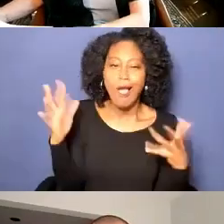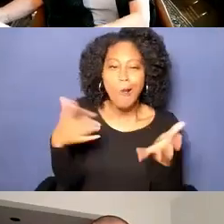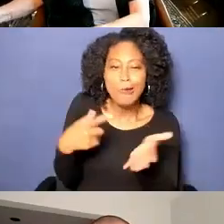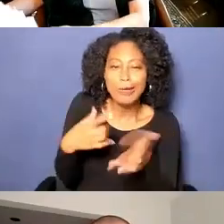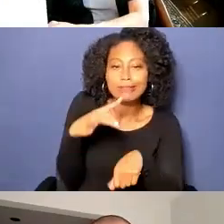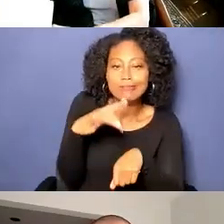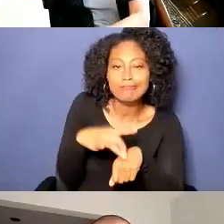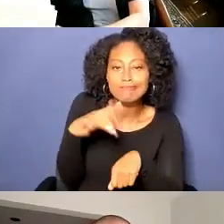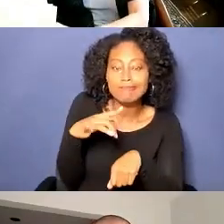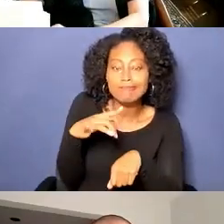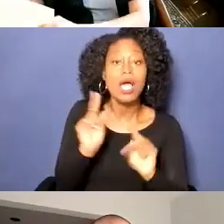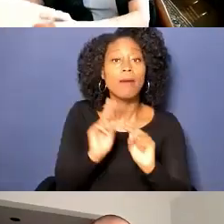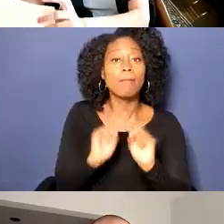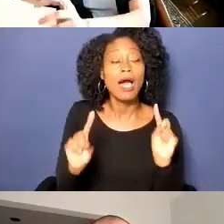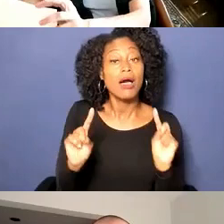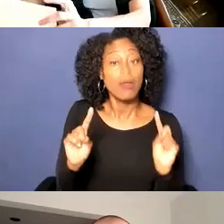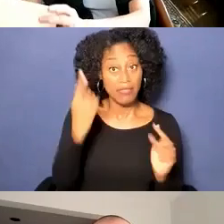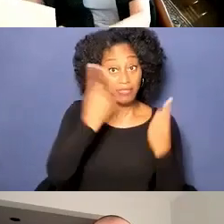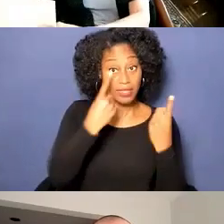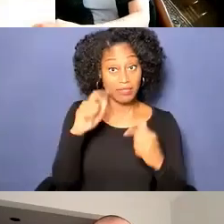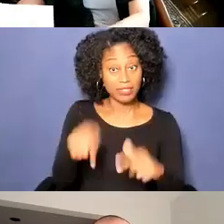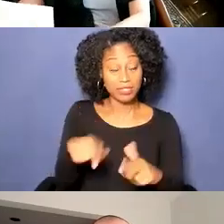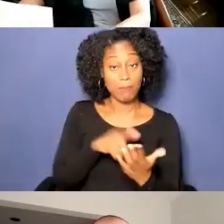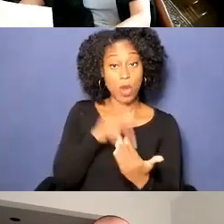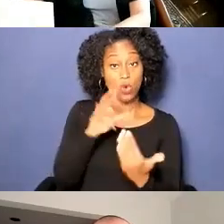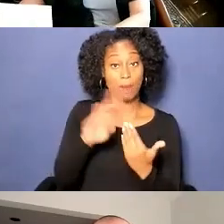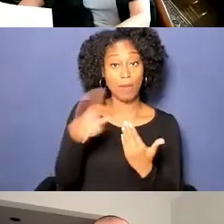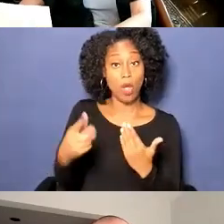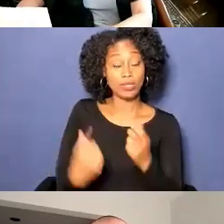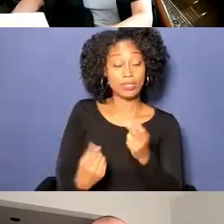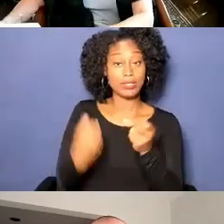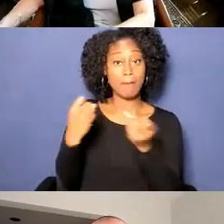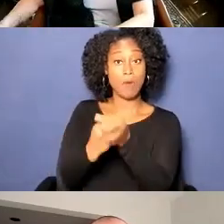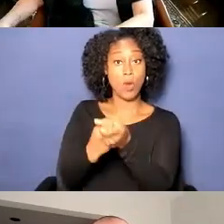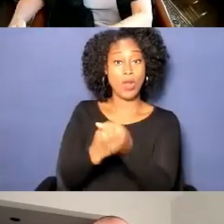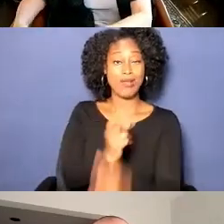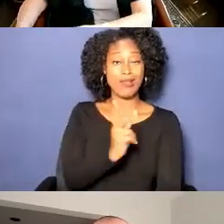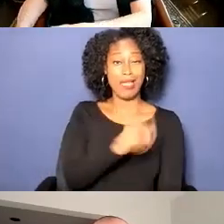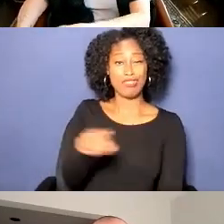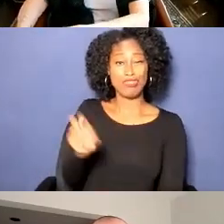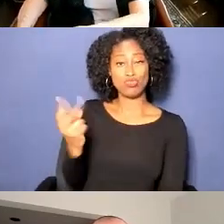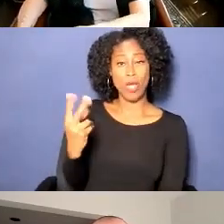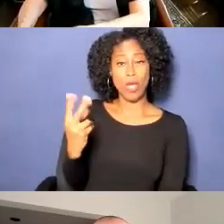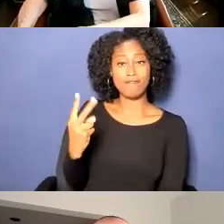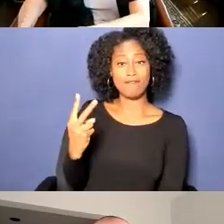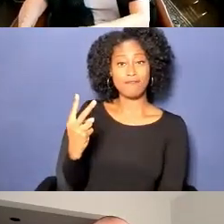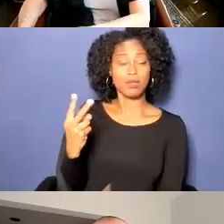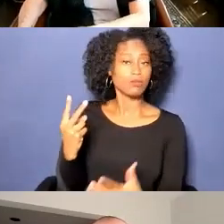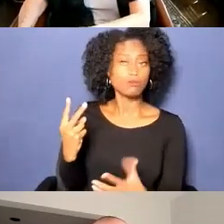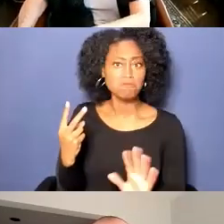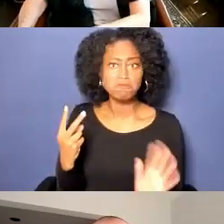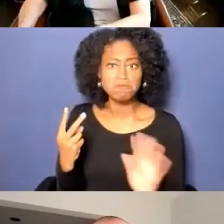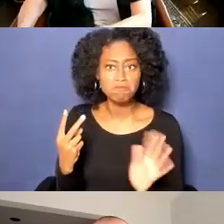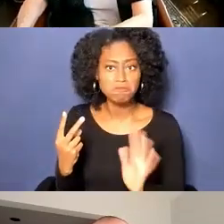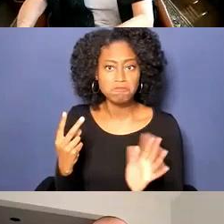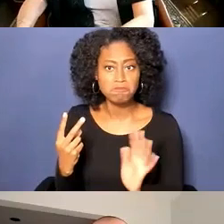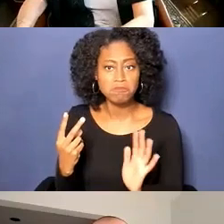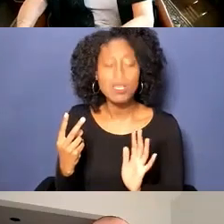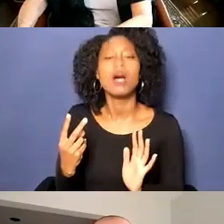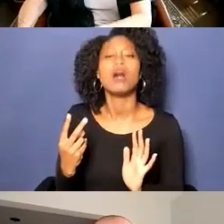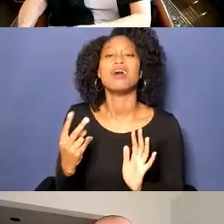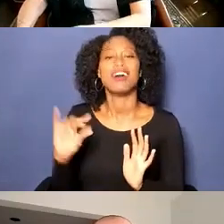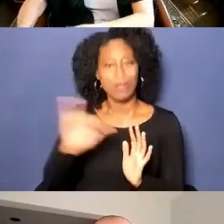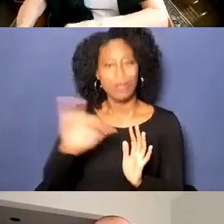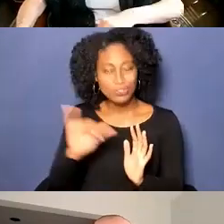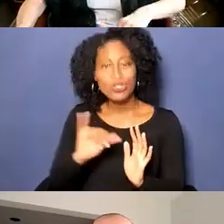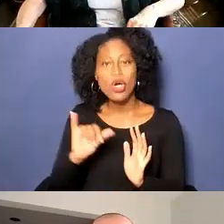think that this program only supports elementary and secondary education. This is a program that's also